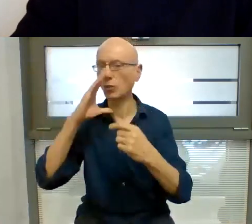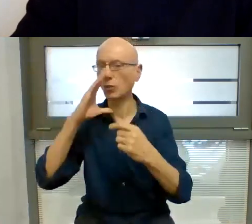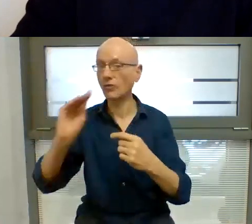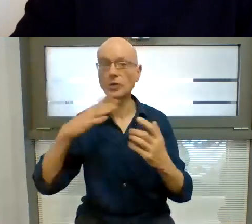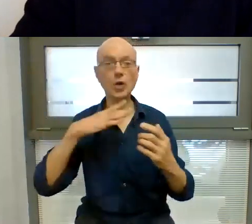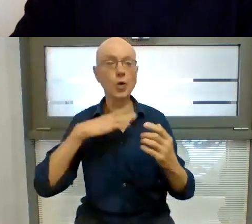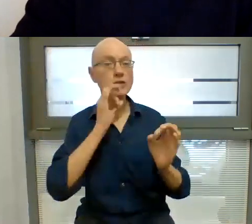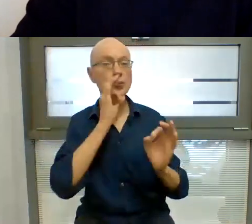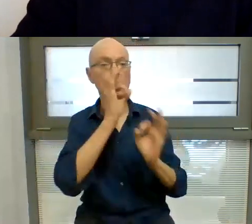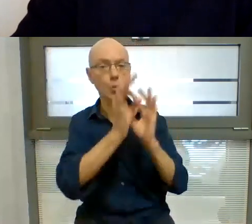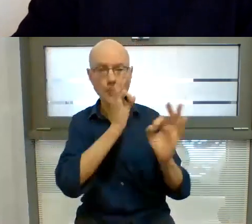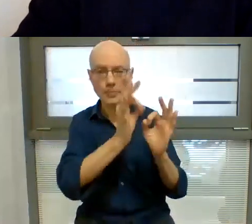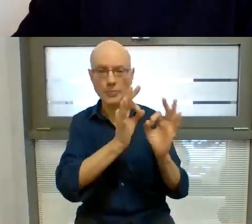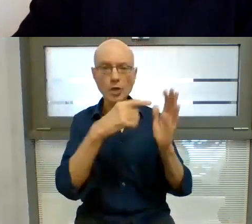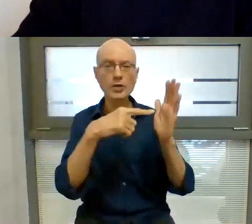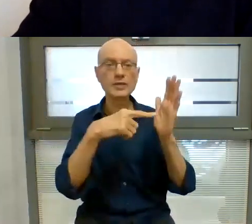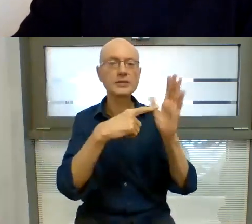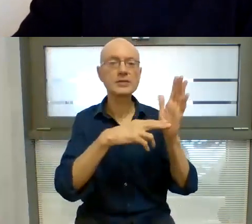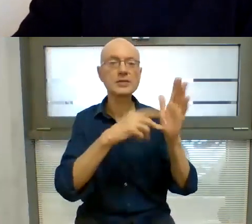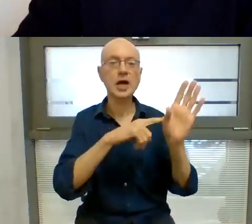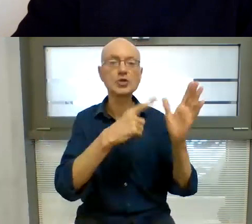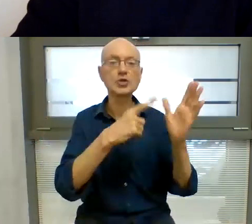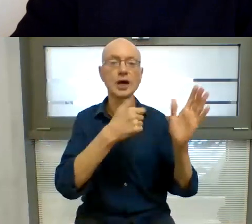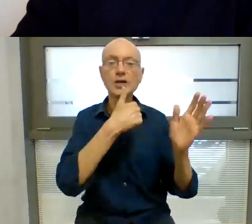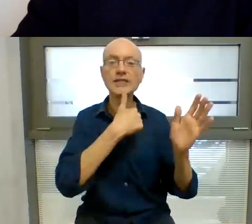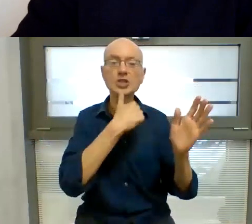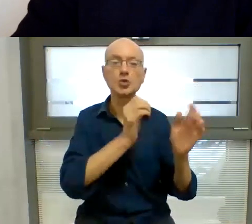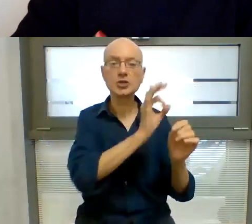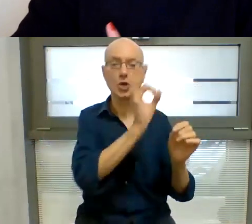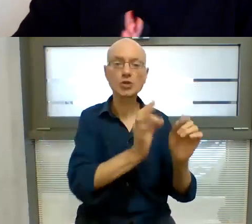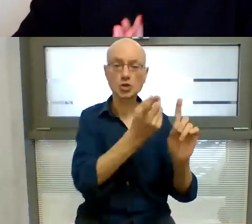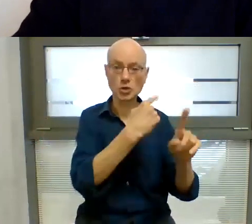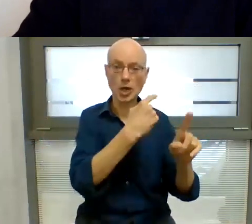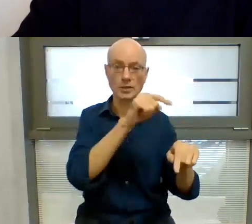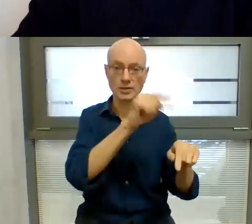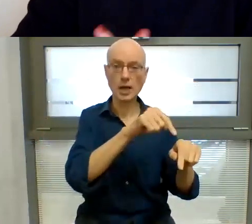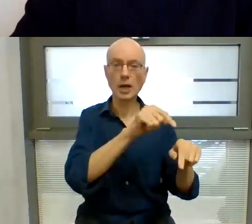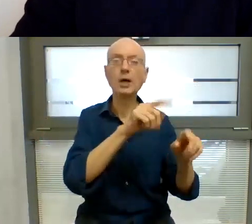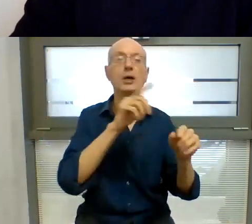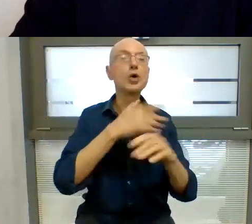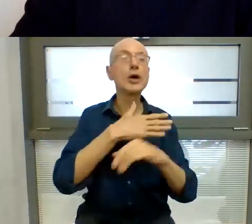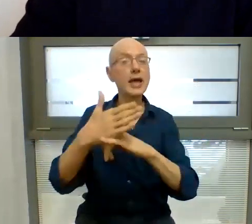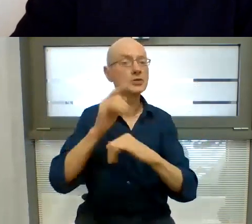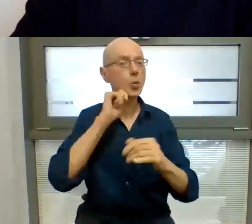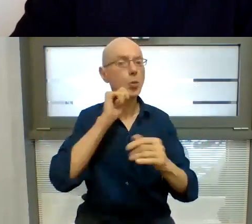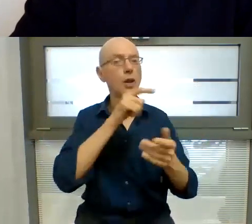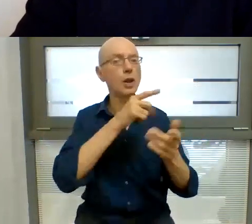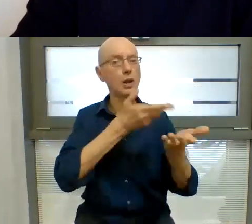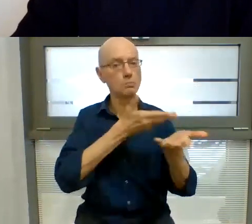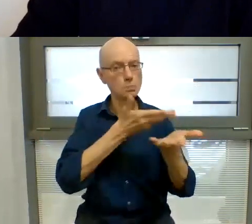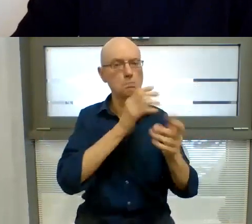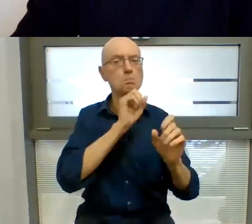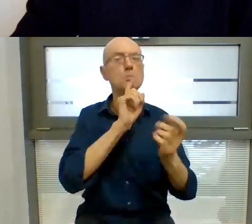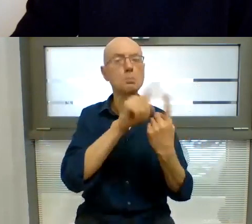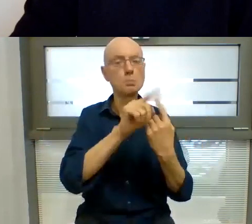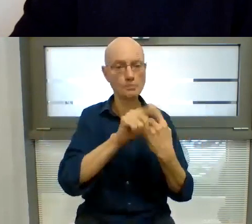Tanya, please use the Q&A box and we'll go through them at the end of the talk. Just a bit of housekeeping before we start.